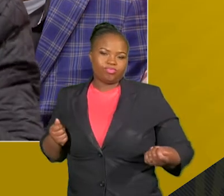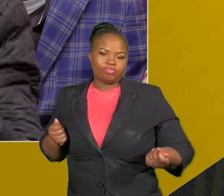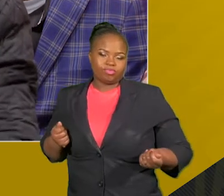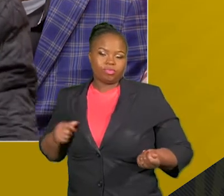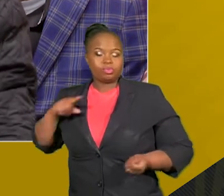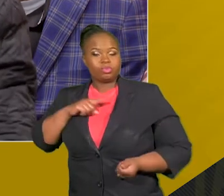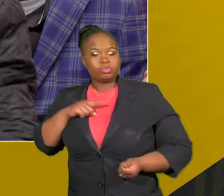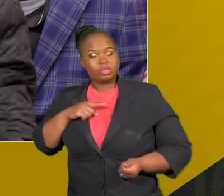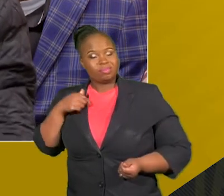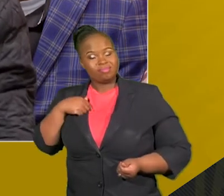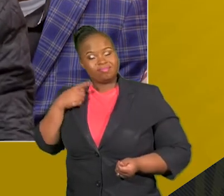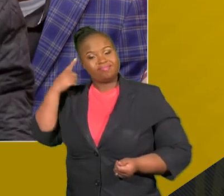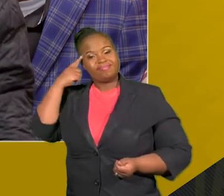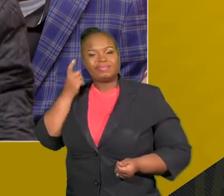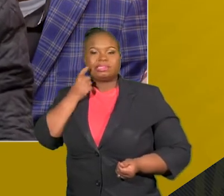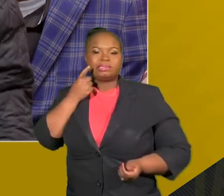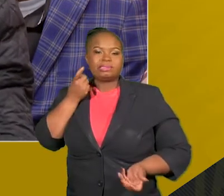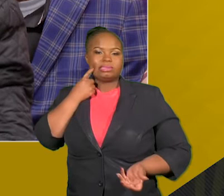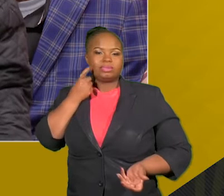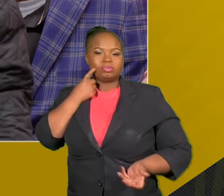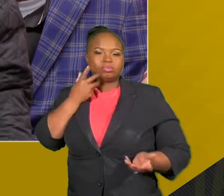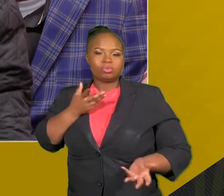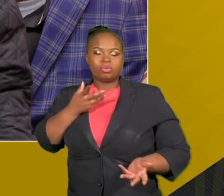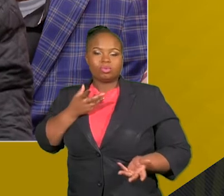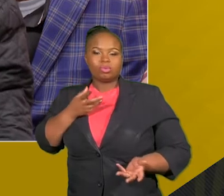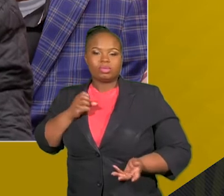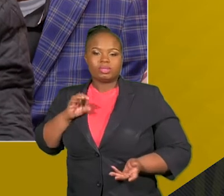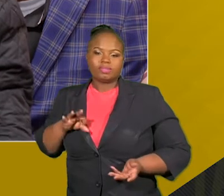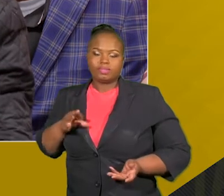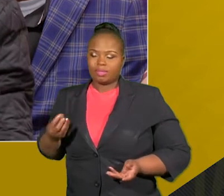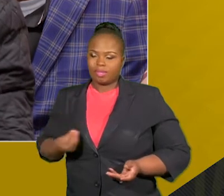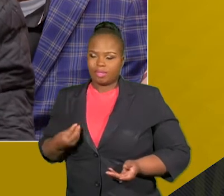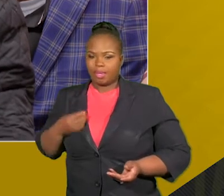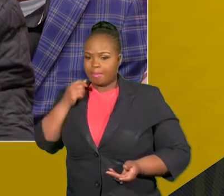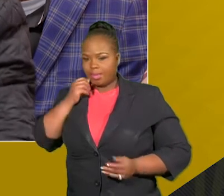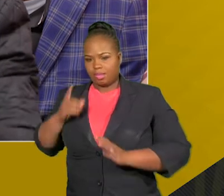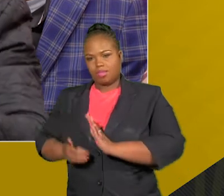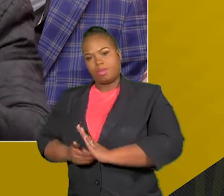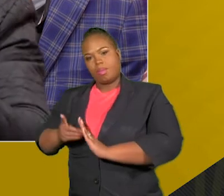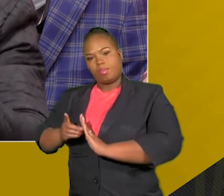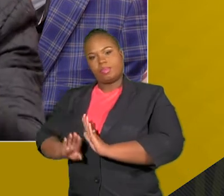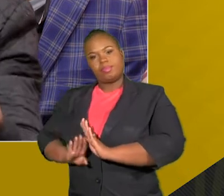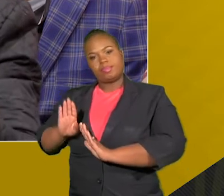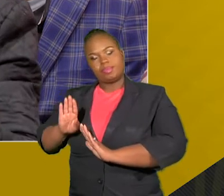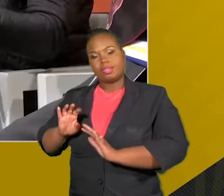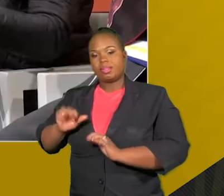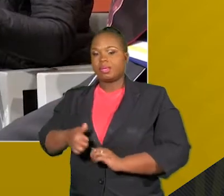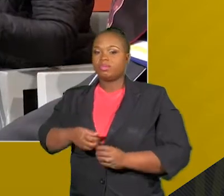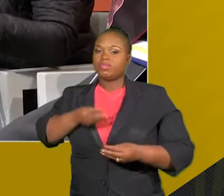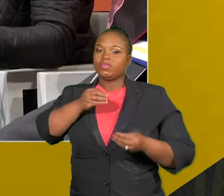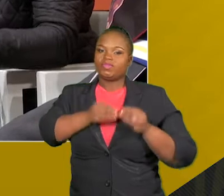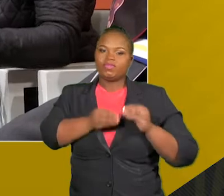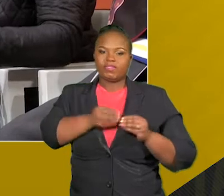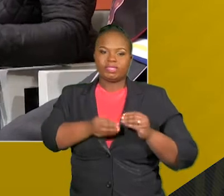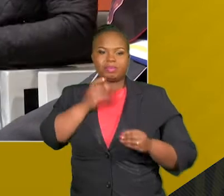it's easier to develop a young man than to try and fix a